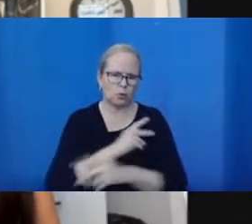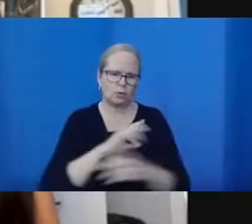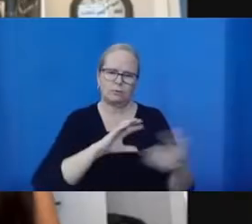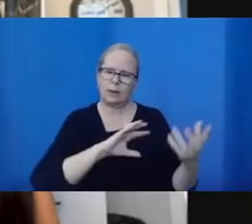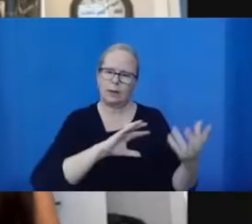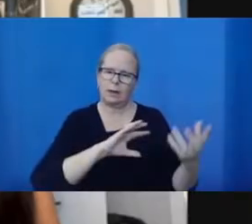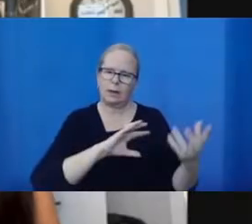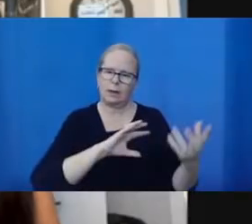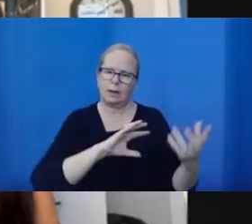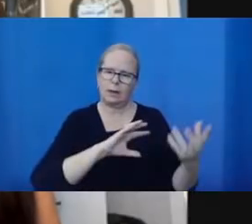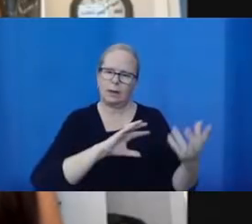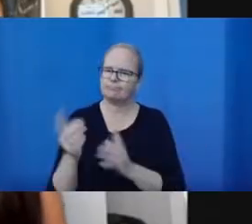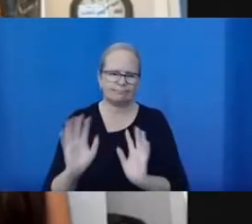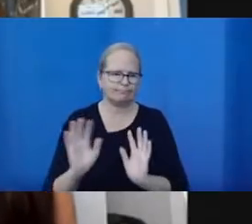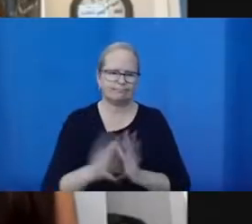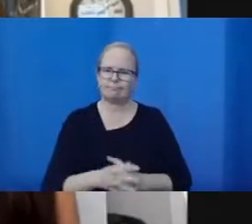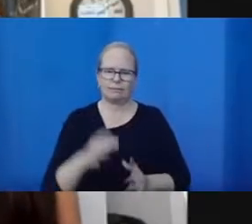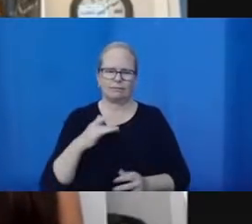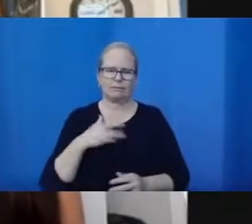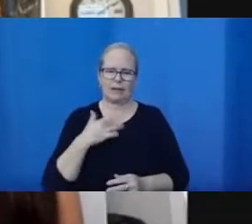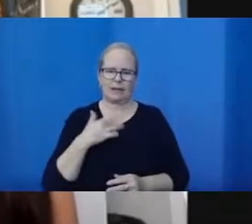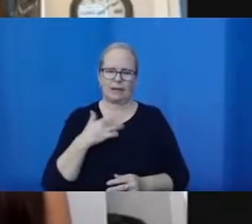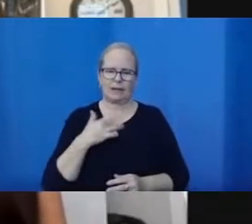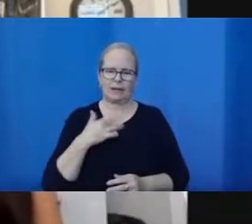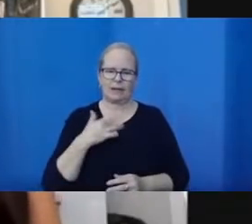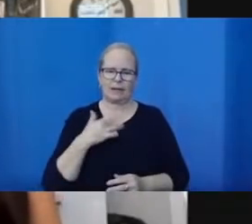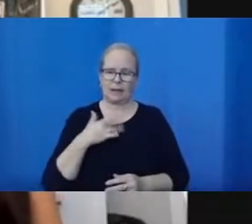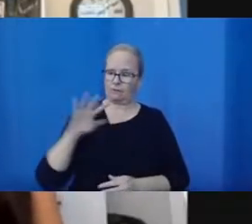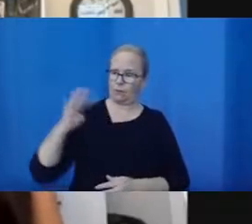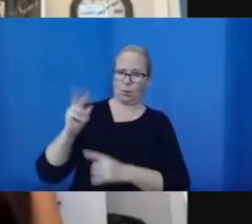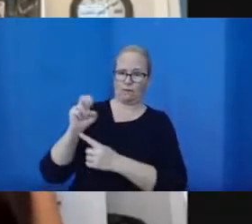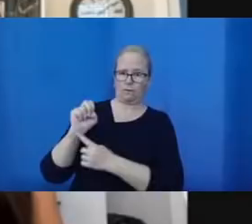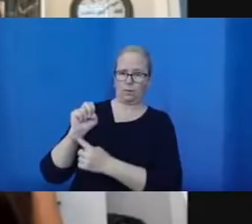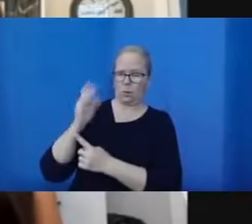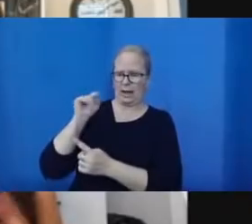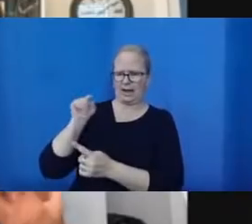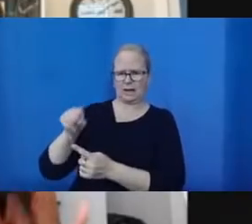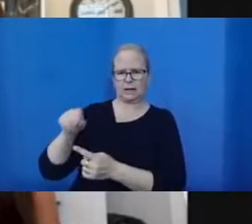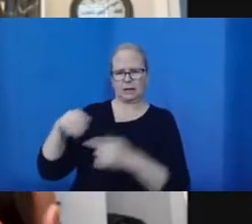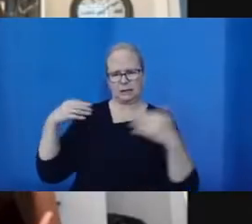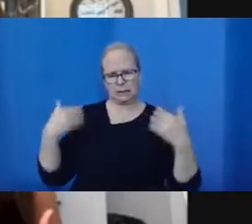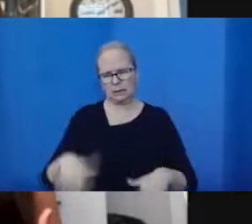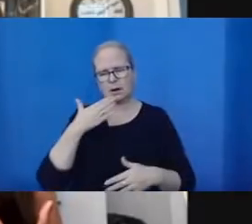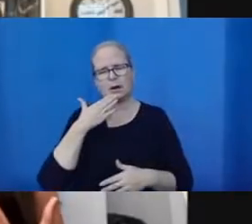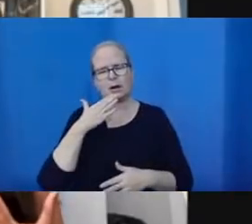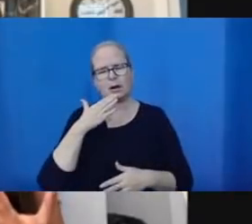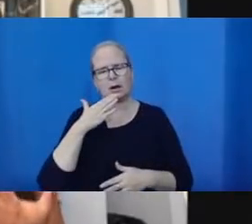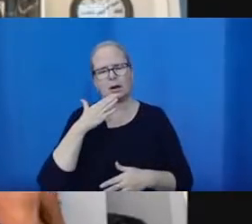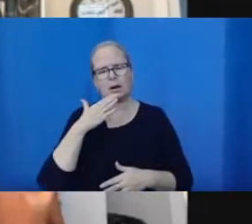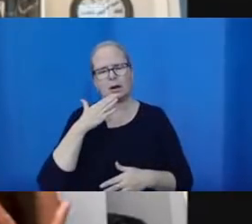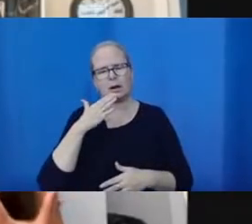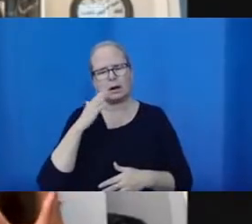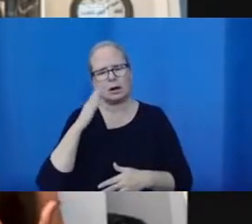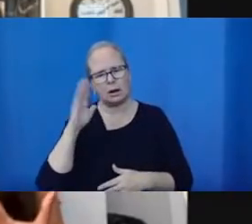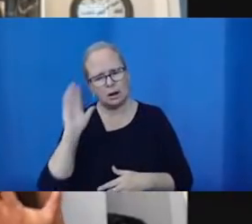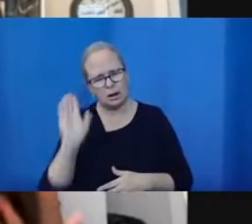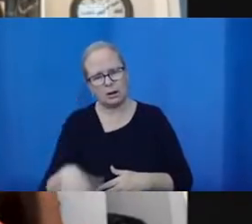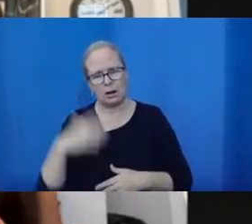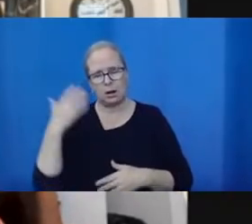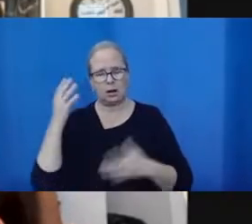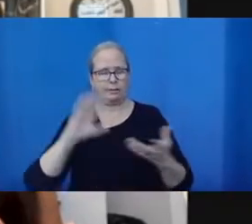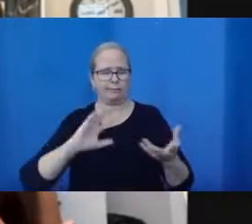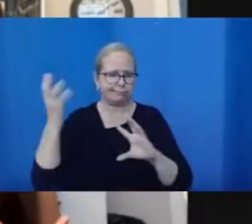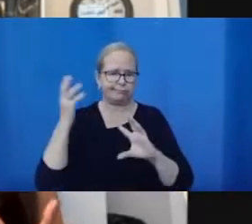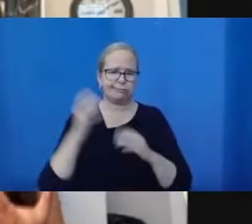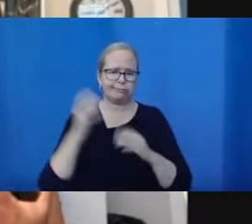very bad, very, very quickly, which is in some ways the definition of trauma. And so we are dealing with things that we just aren't used